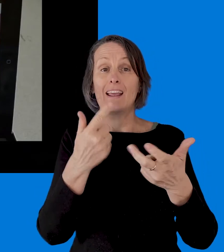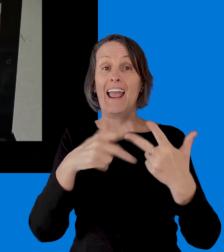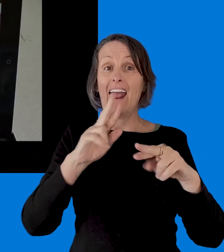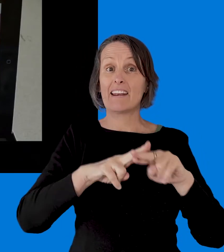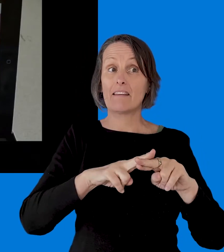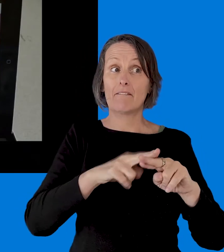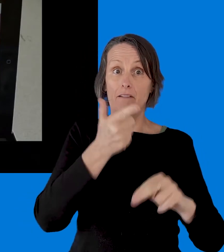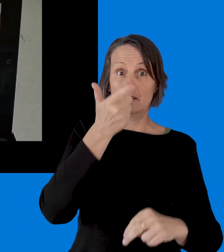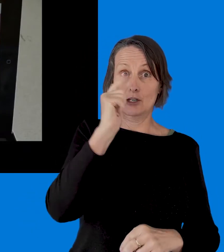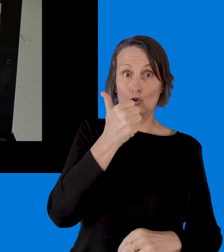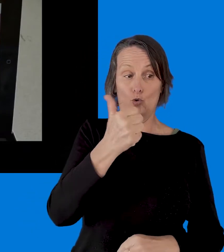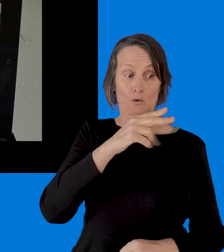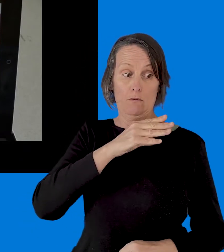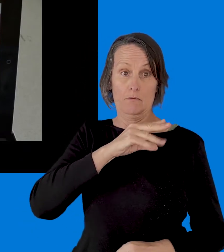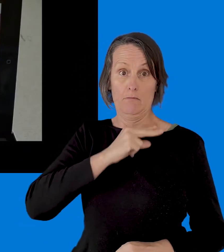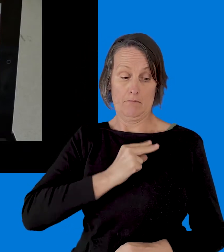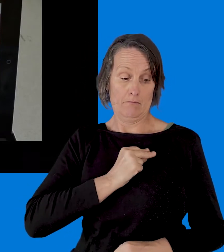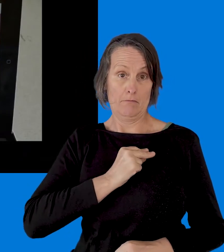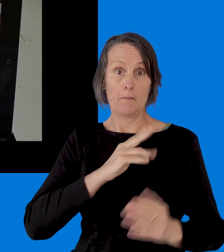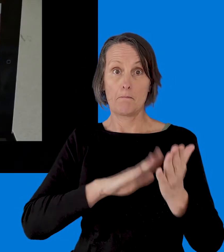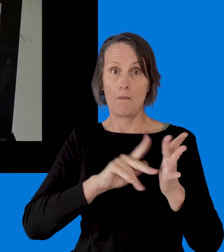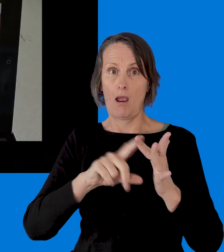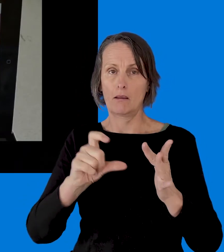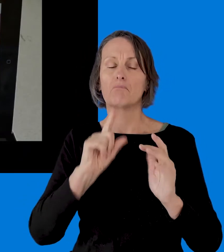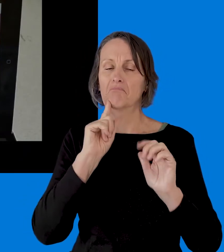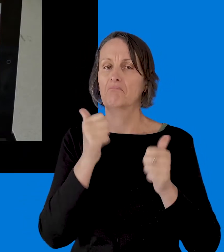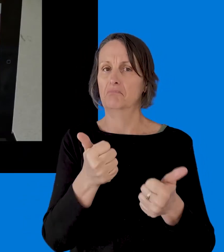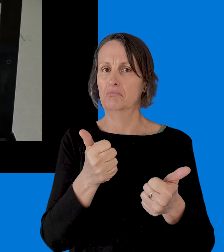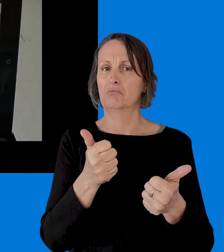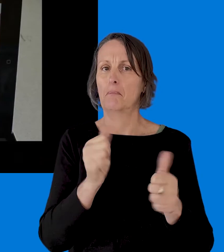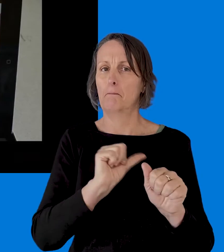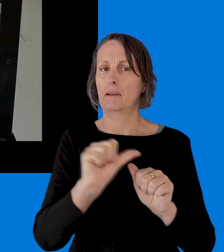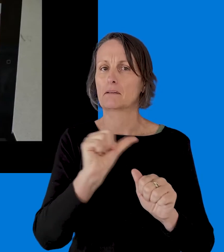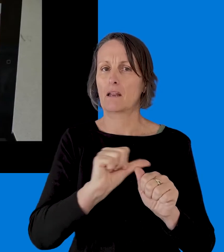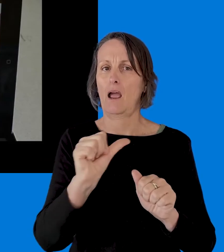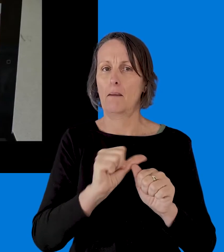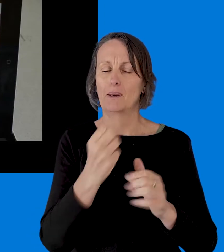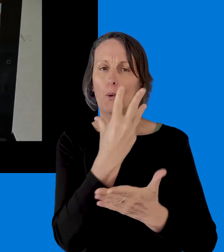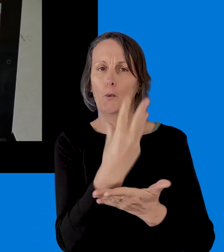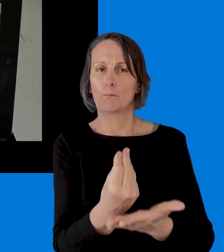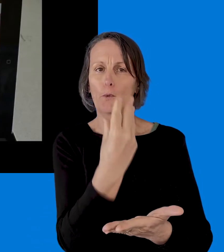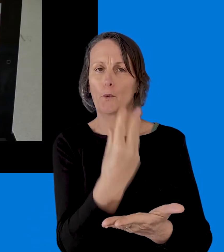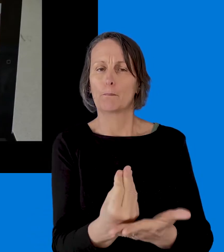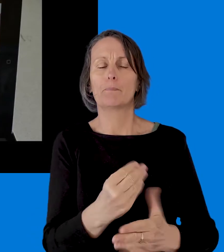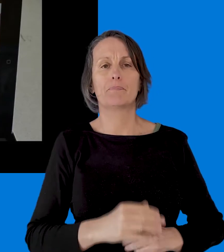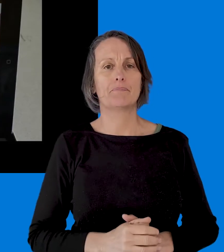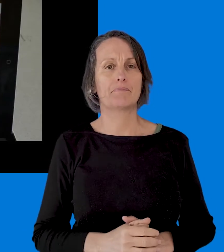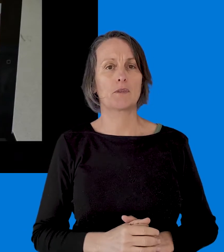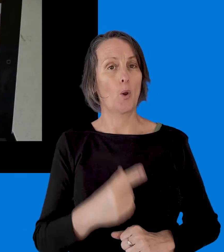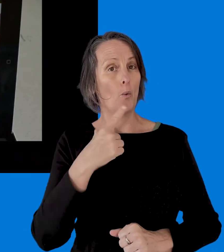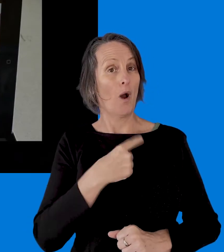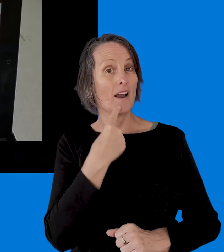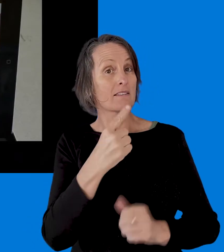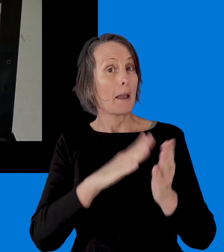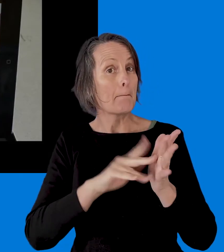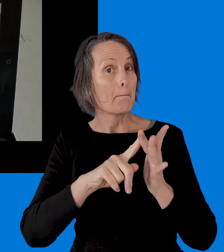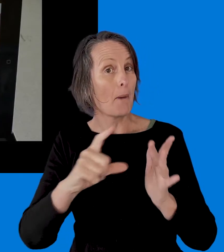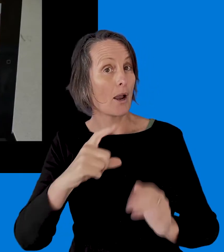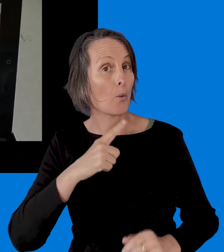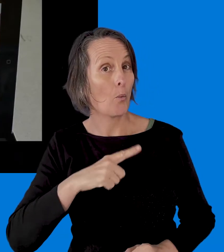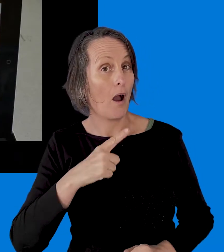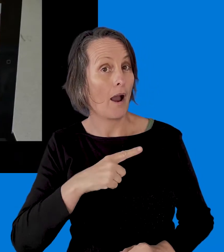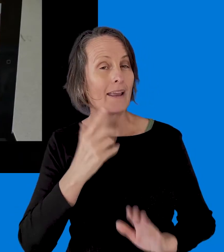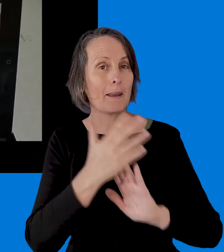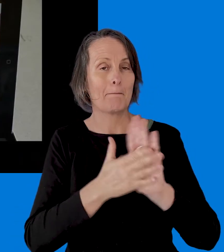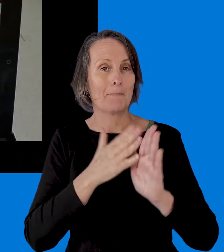those errors if you're wearing a reasonably good quality mic. One of the reasons we recommend mics is